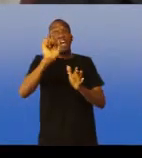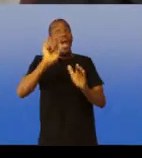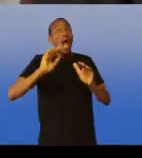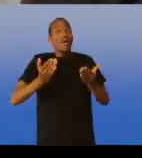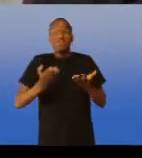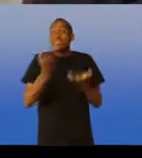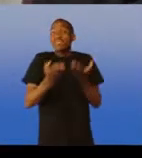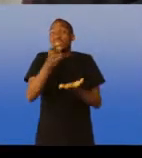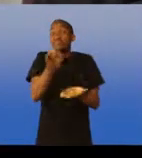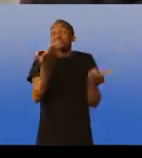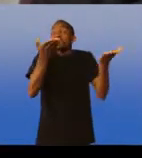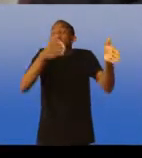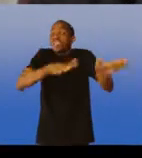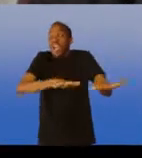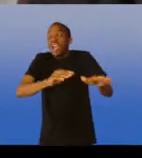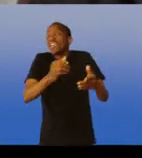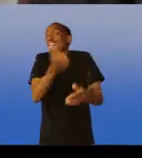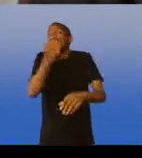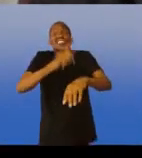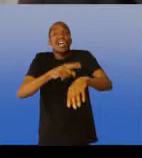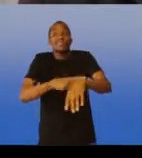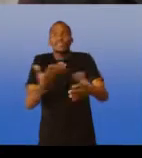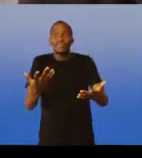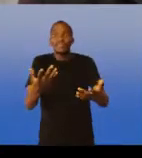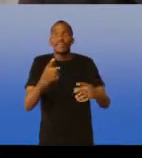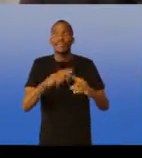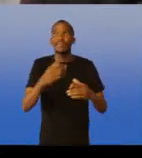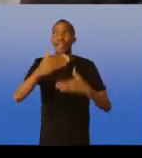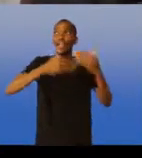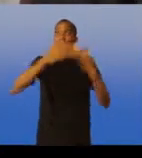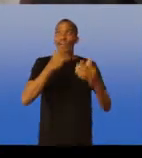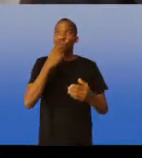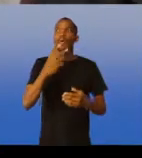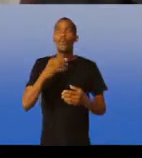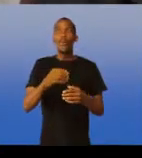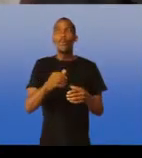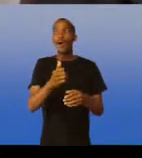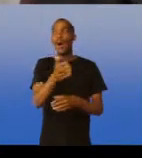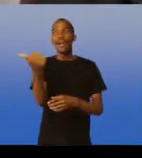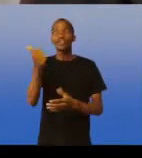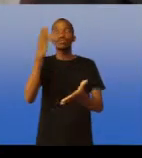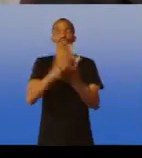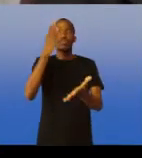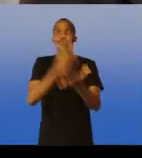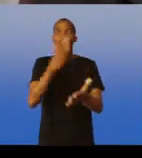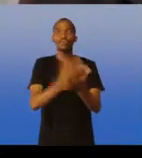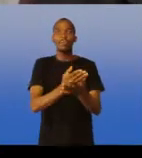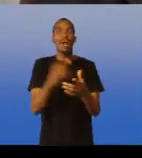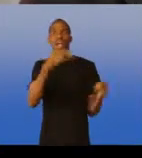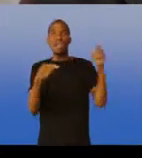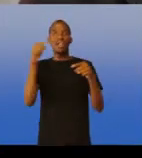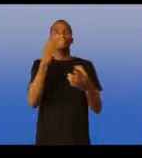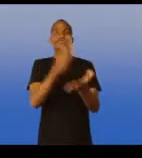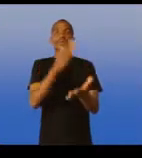ka nna a swana ko nngwe le nngwe mme gone go ga ise a kwa thole ba mo tshwenya ga be go hela.